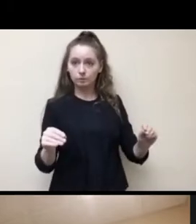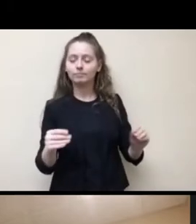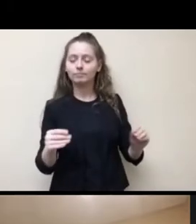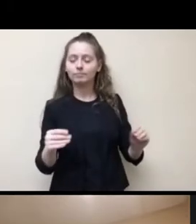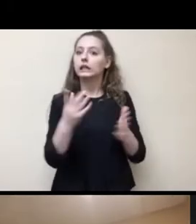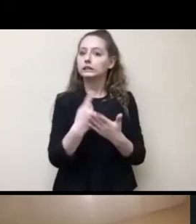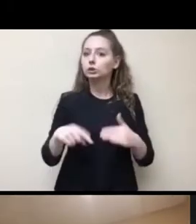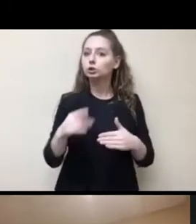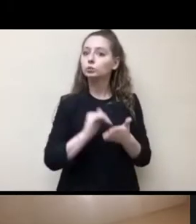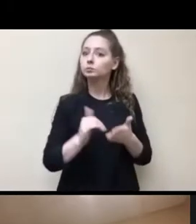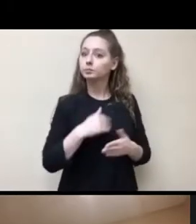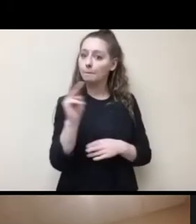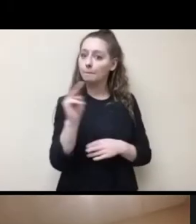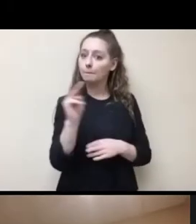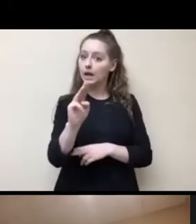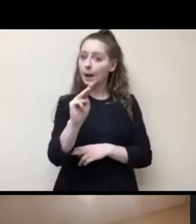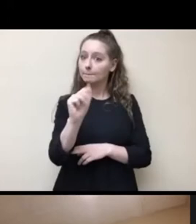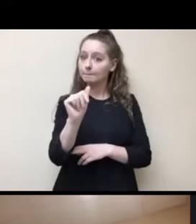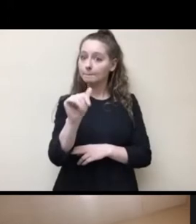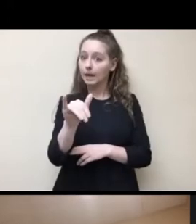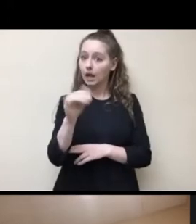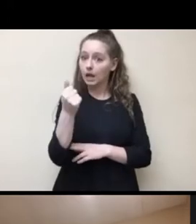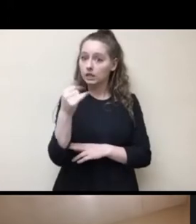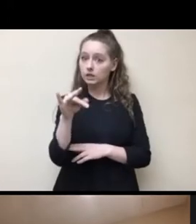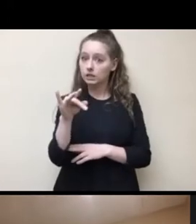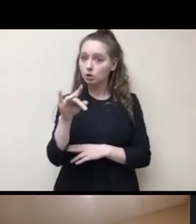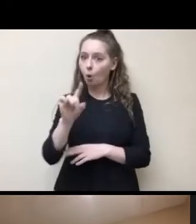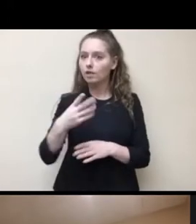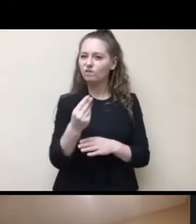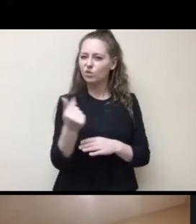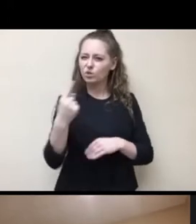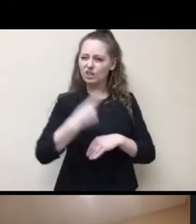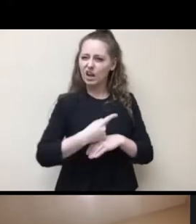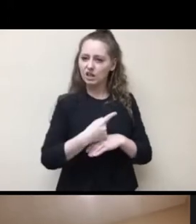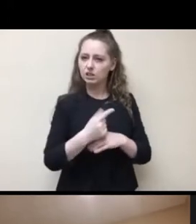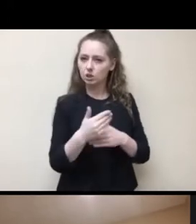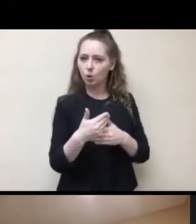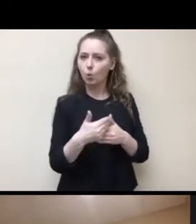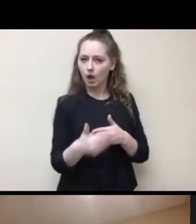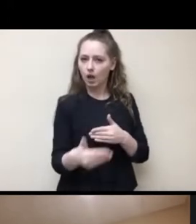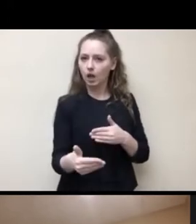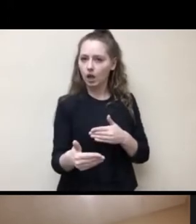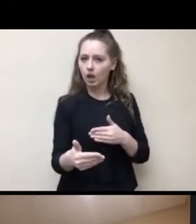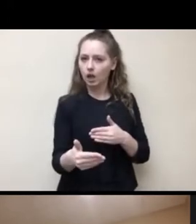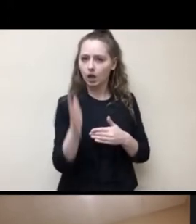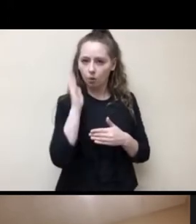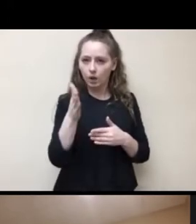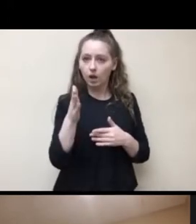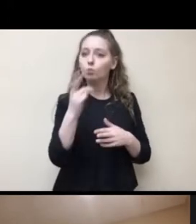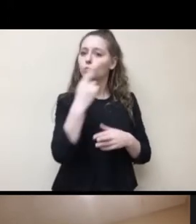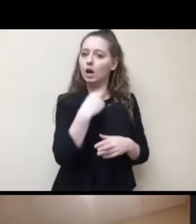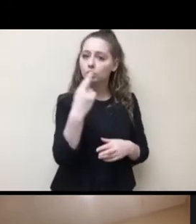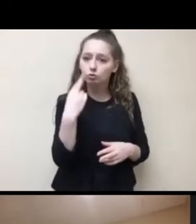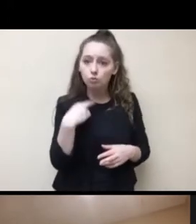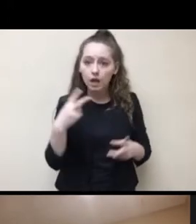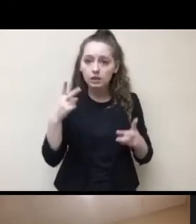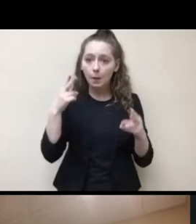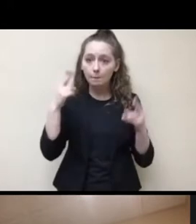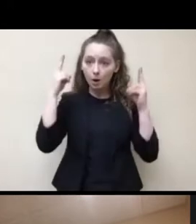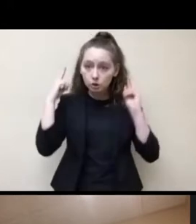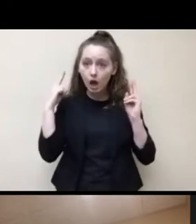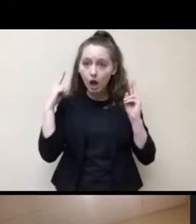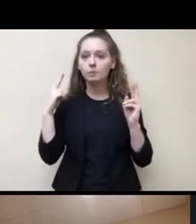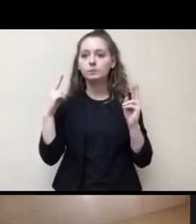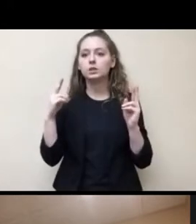Monday, May 18th, which is only a few days away. Restaurants, barber shops, beauty